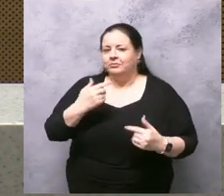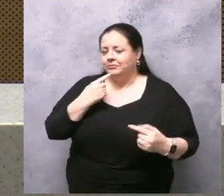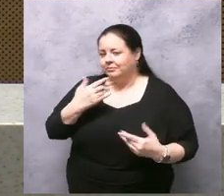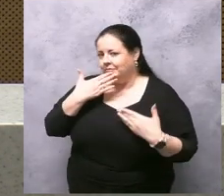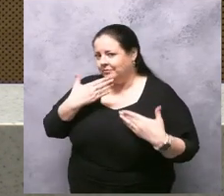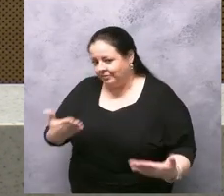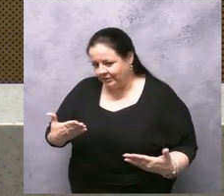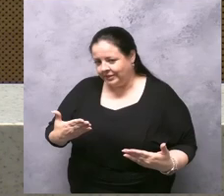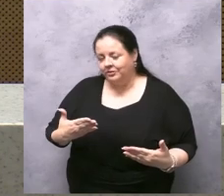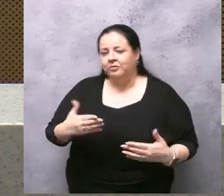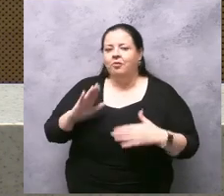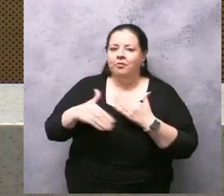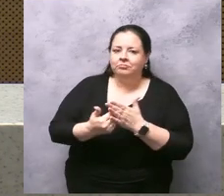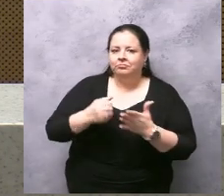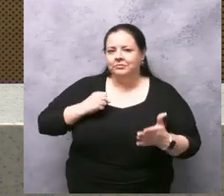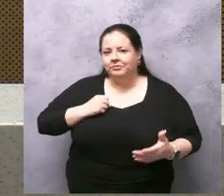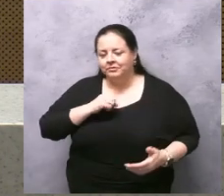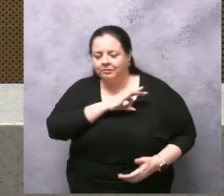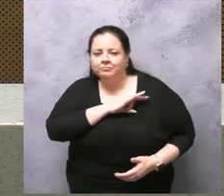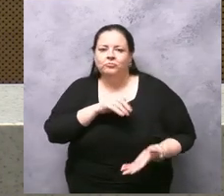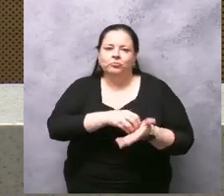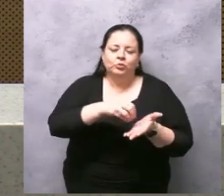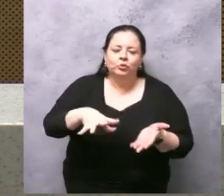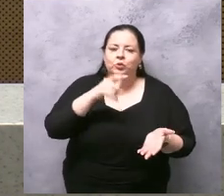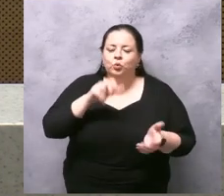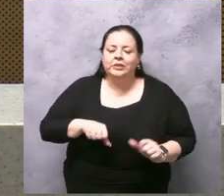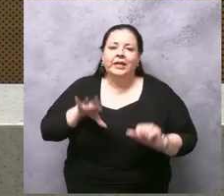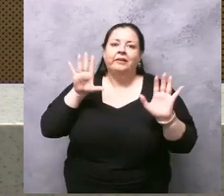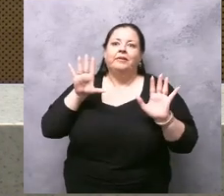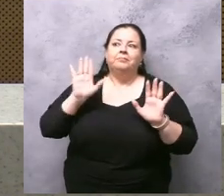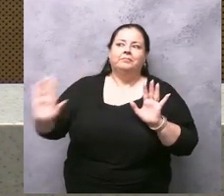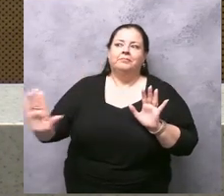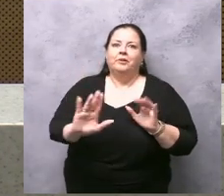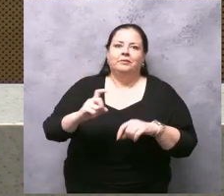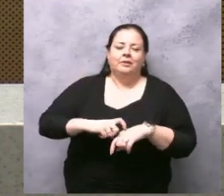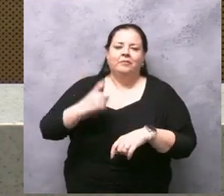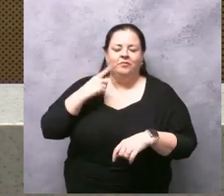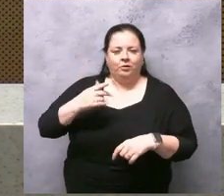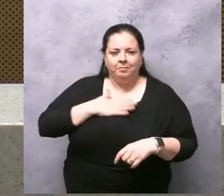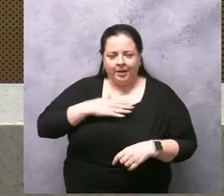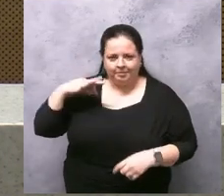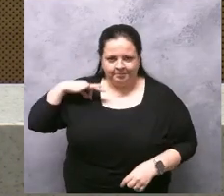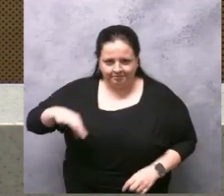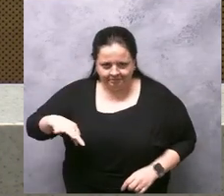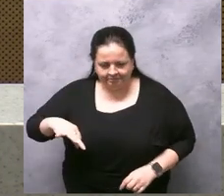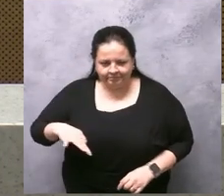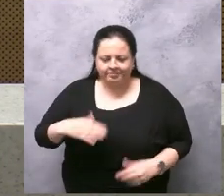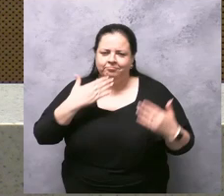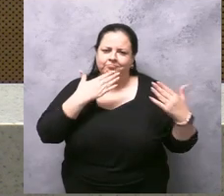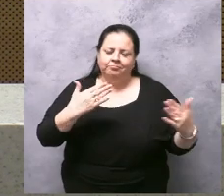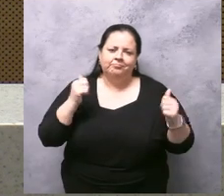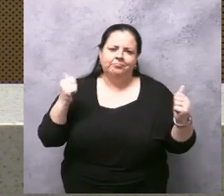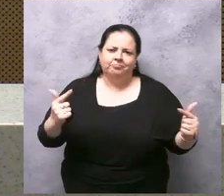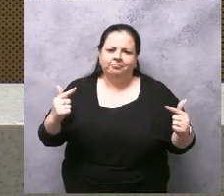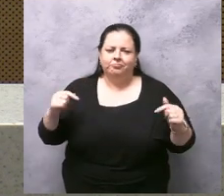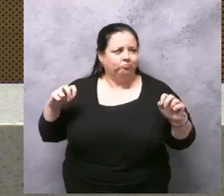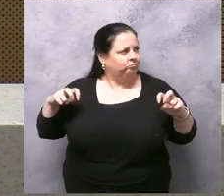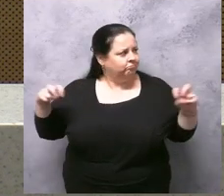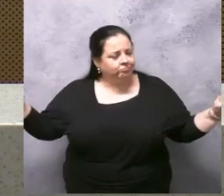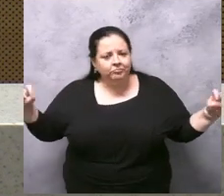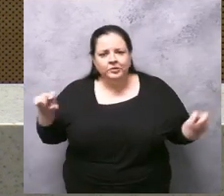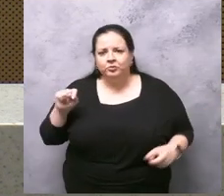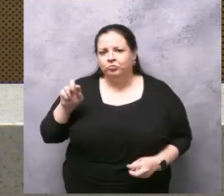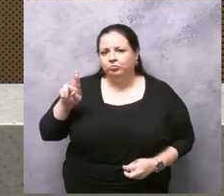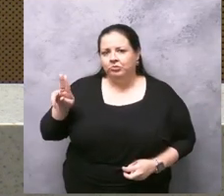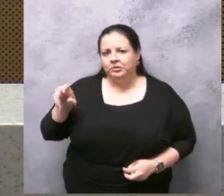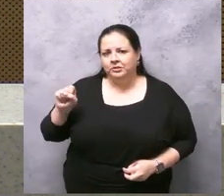that generously gave up their time to show off the schools for my visits as well. I want to thank all the trustees